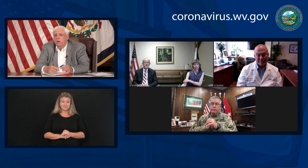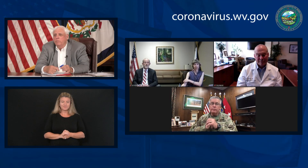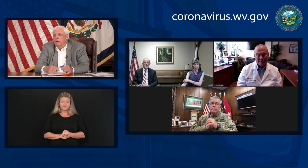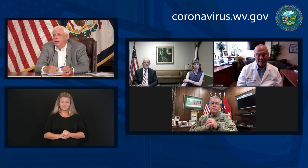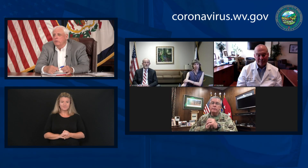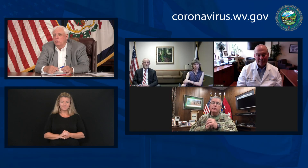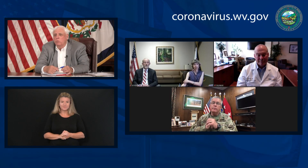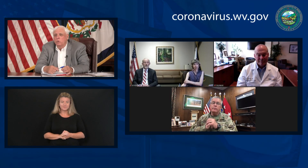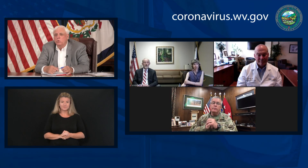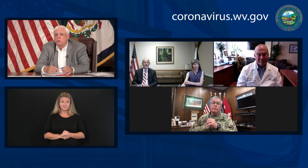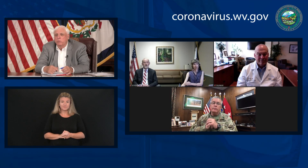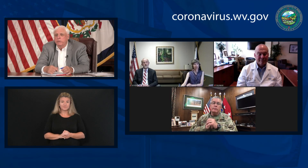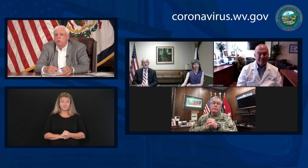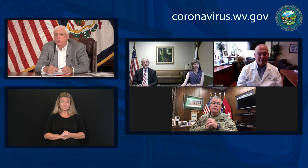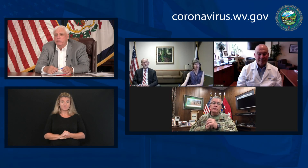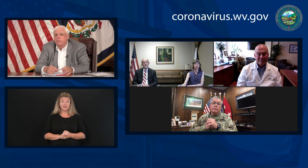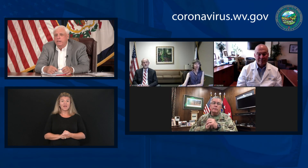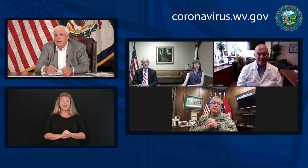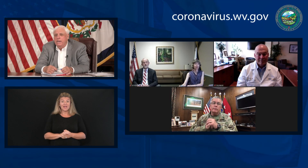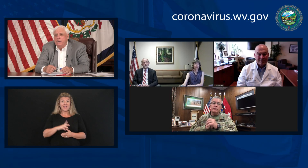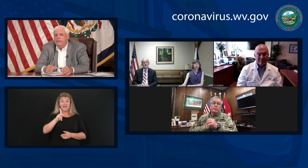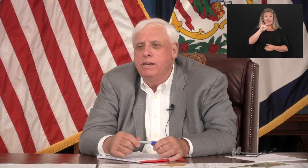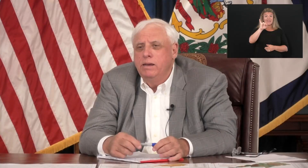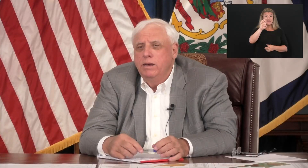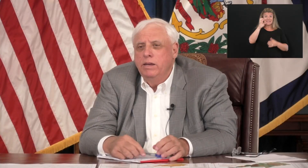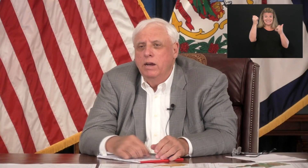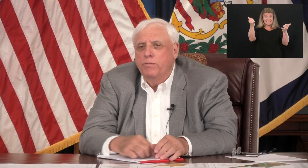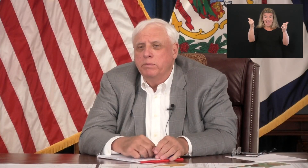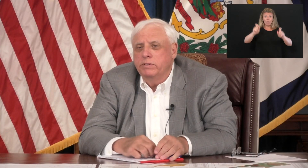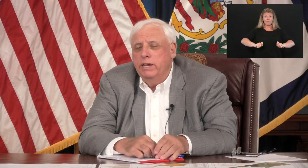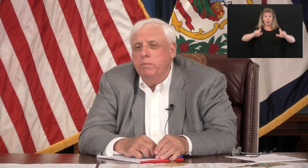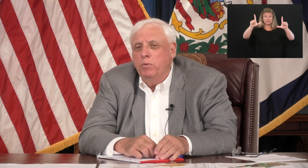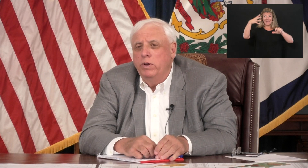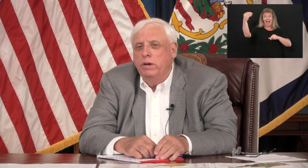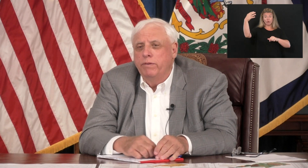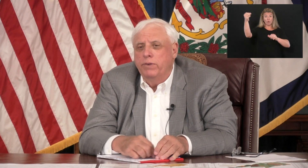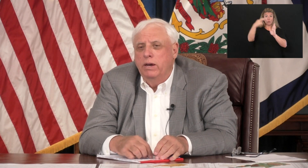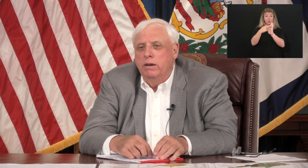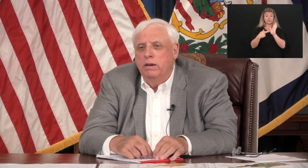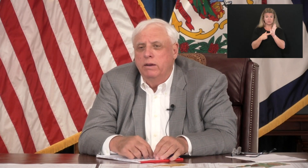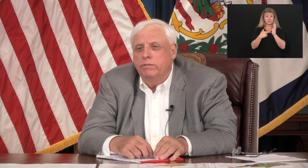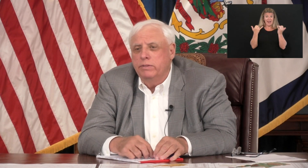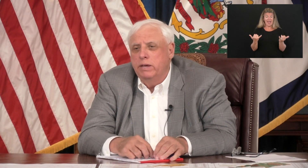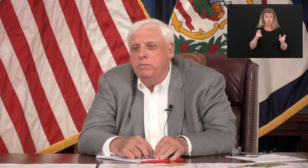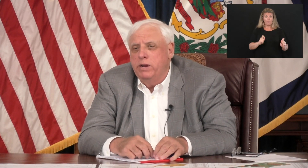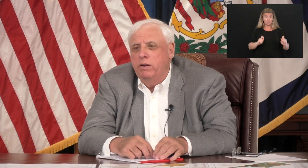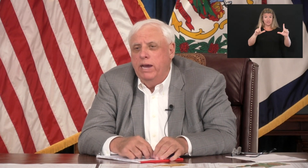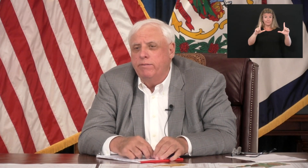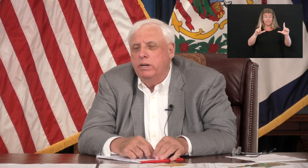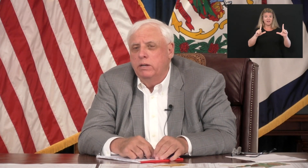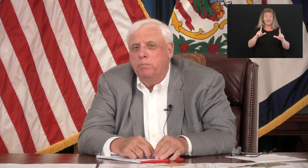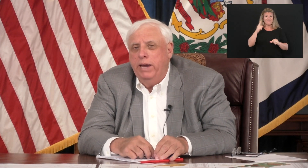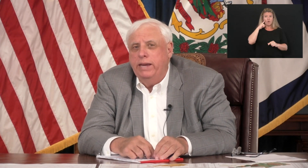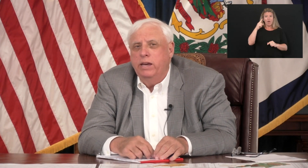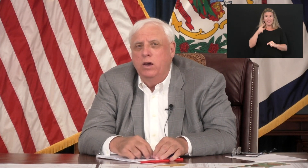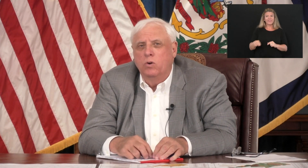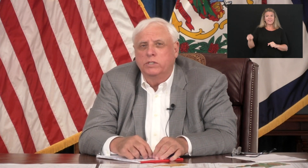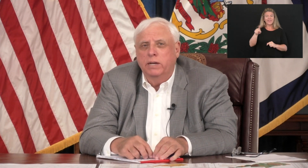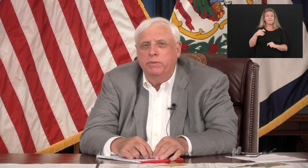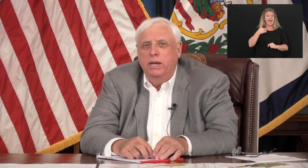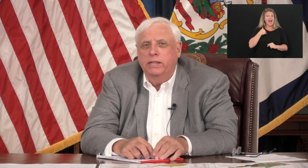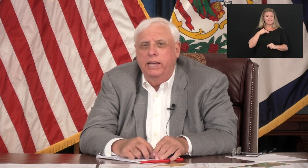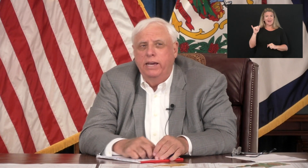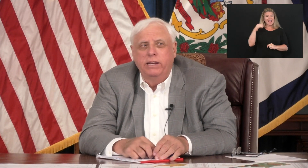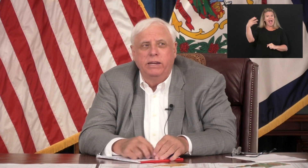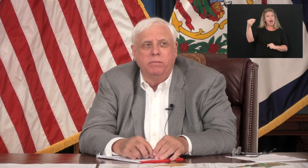Kenny, all of our outdoor rules will be going up today. From the standpoint of them, having a little patio or